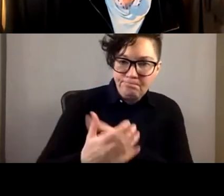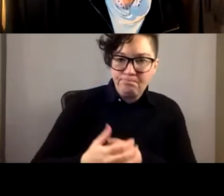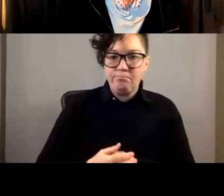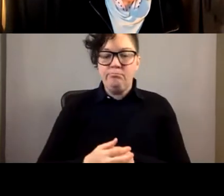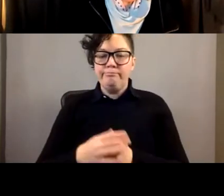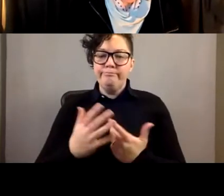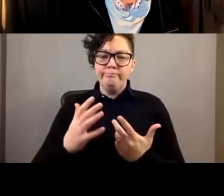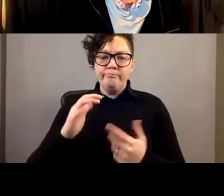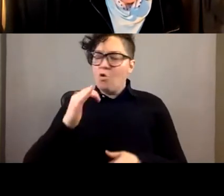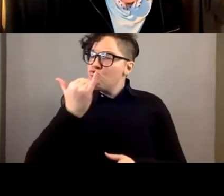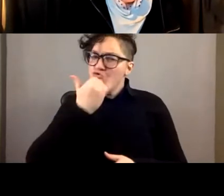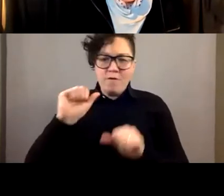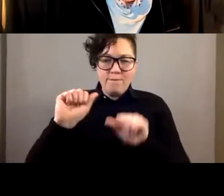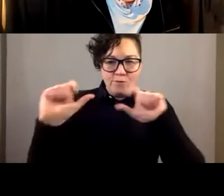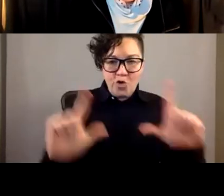moment.